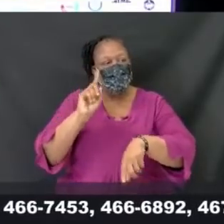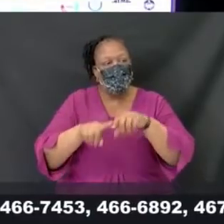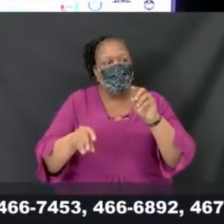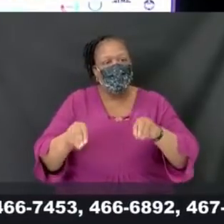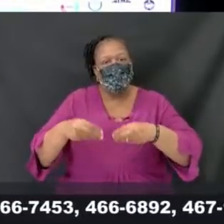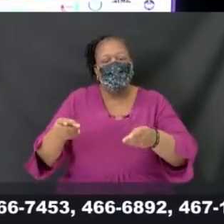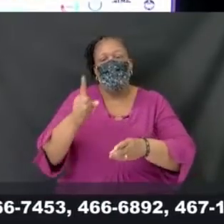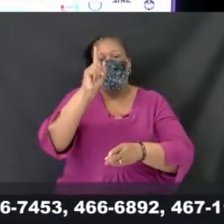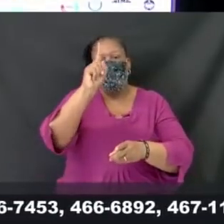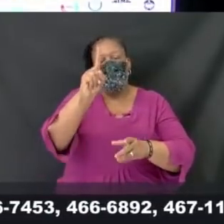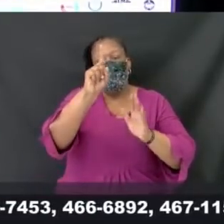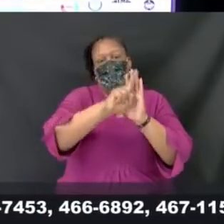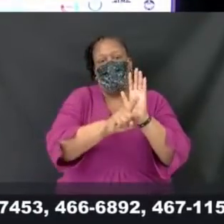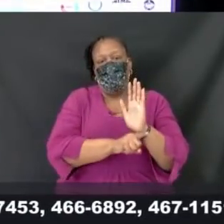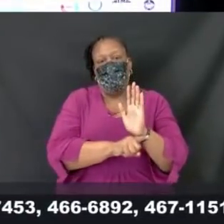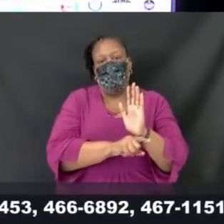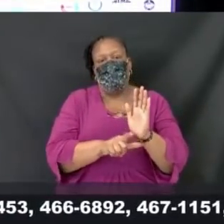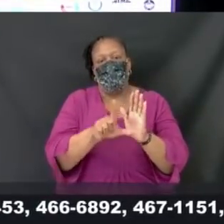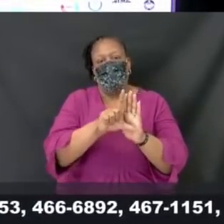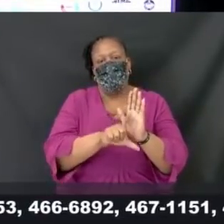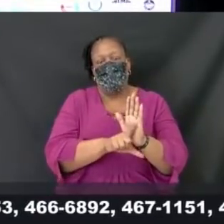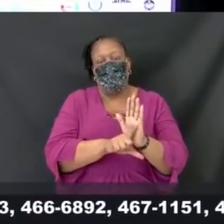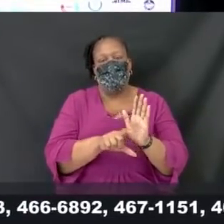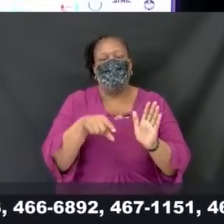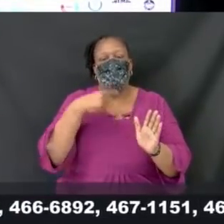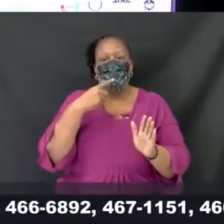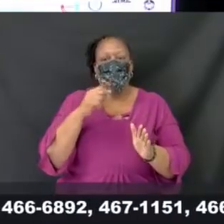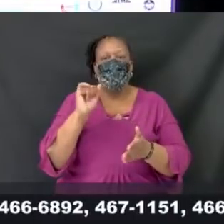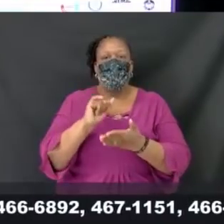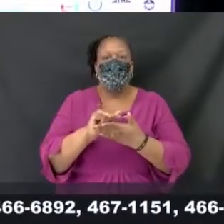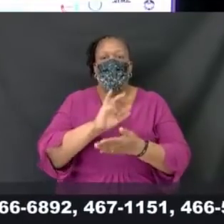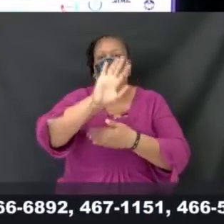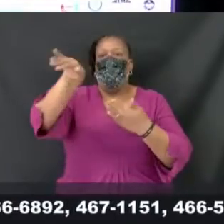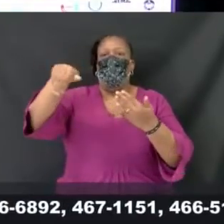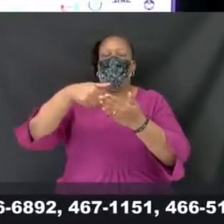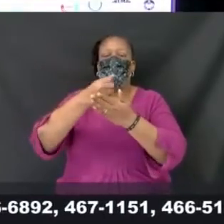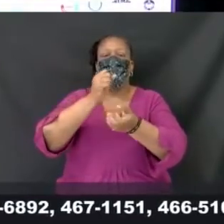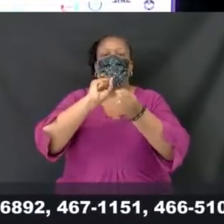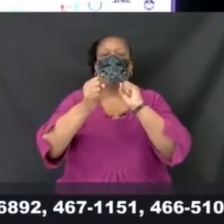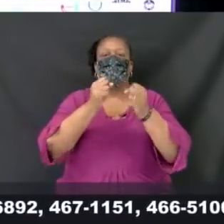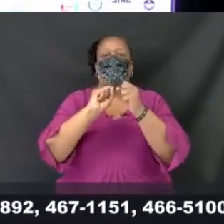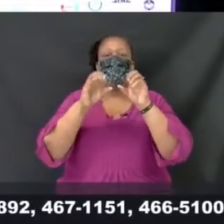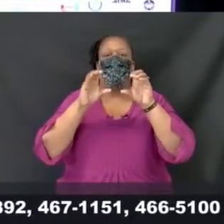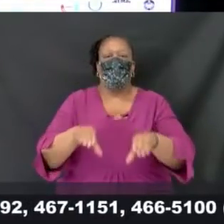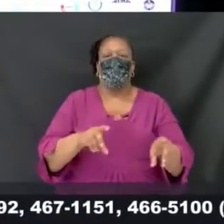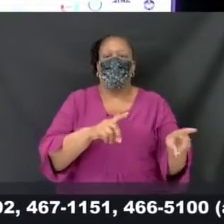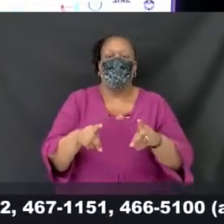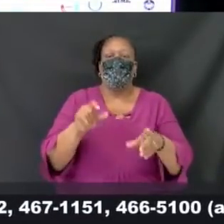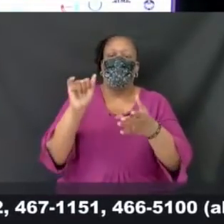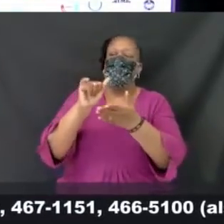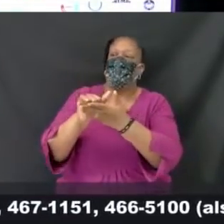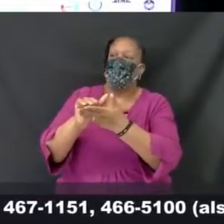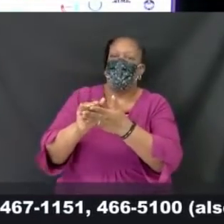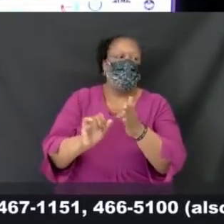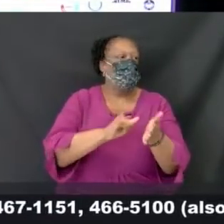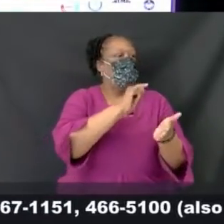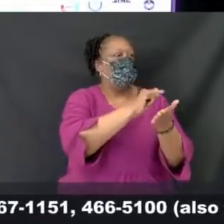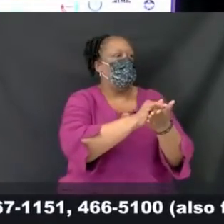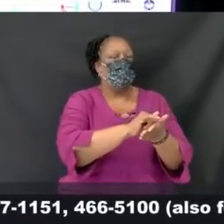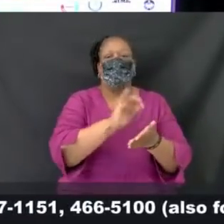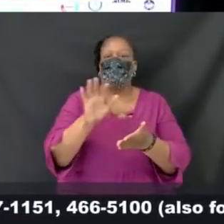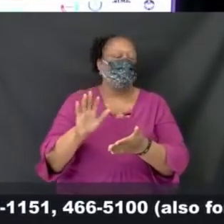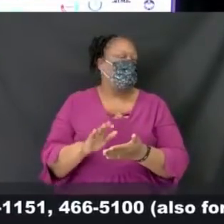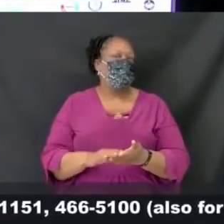one-size-fits-all policy for sports. I think what we want to, the one-size-fits-all